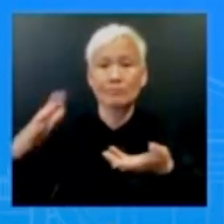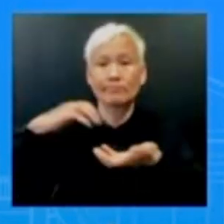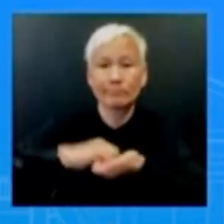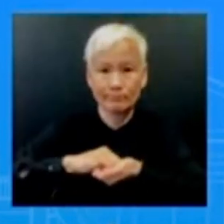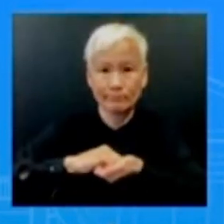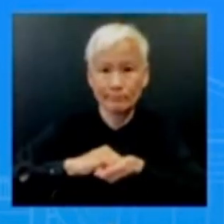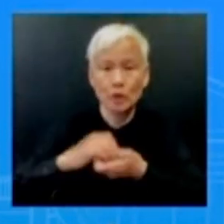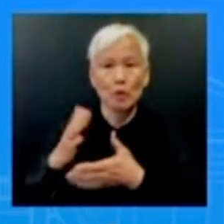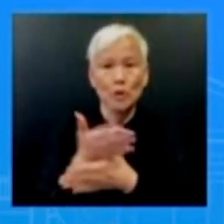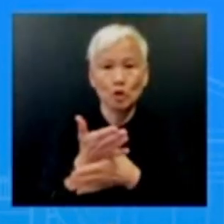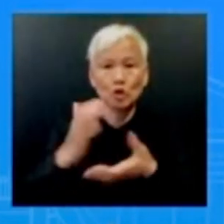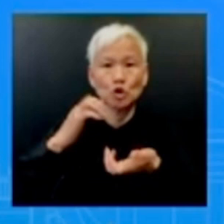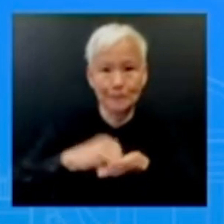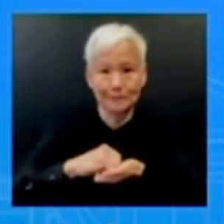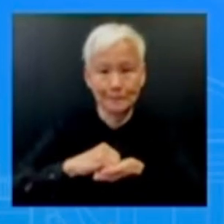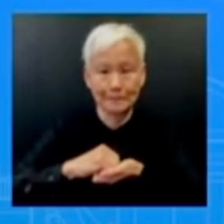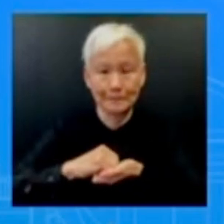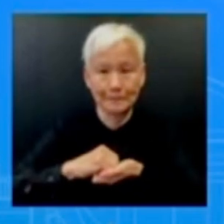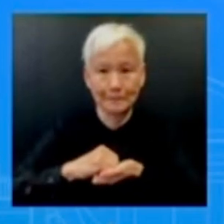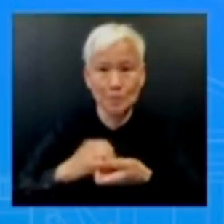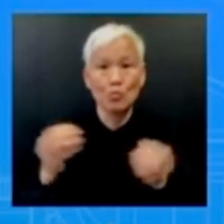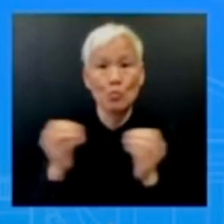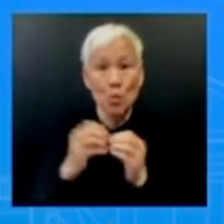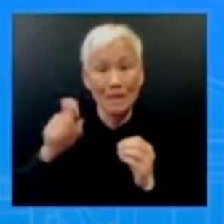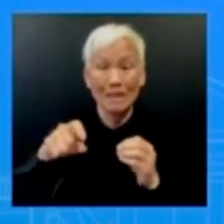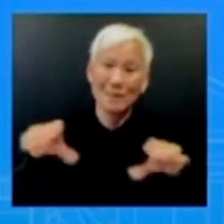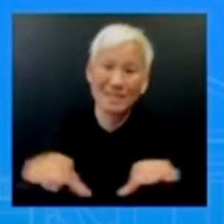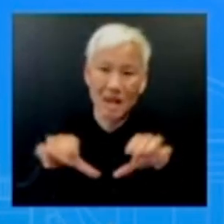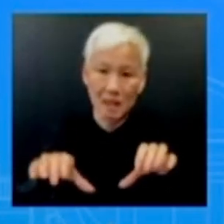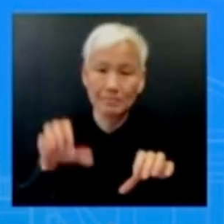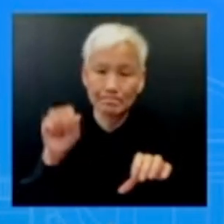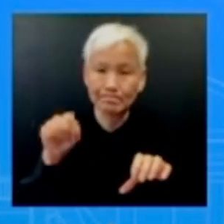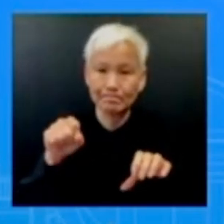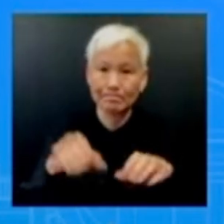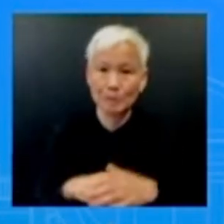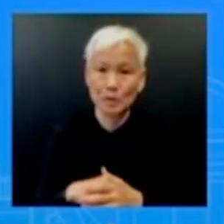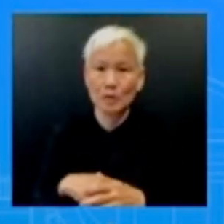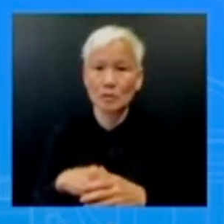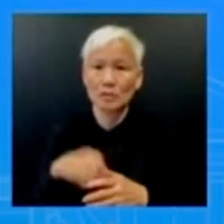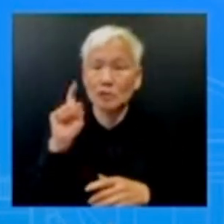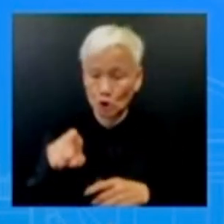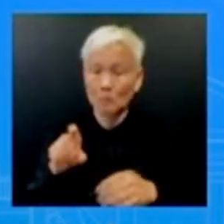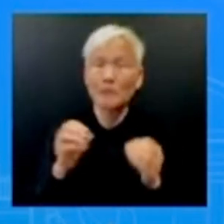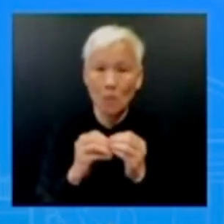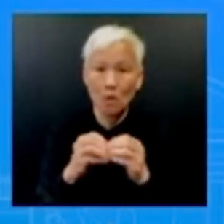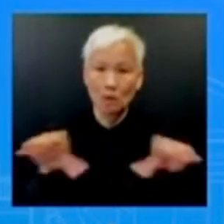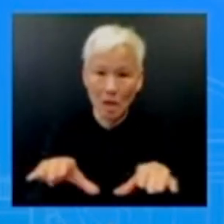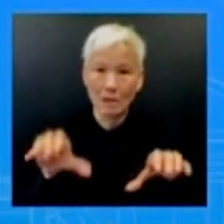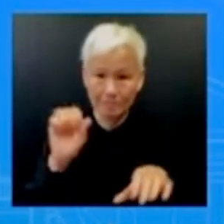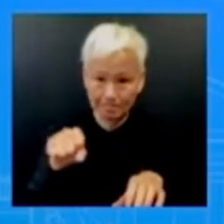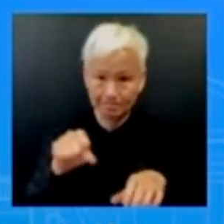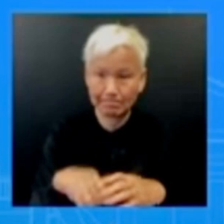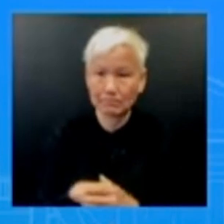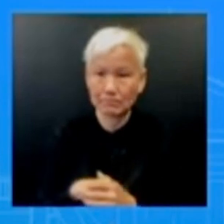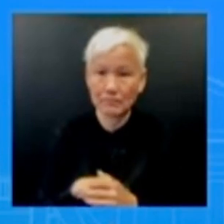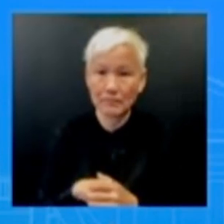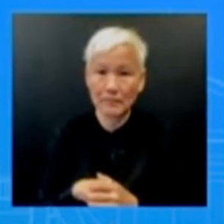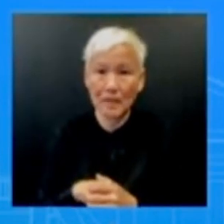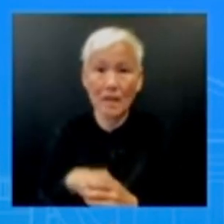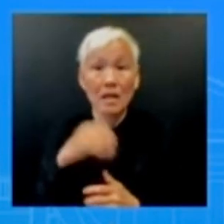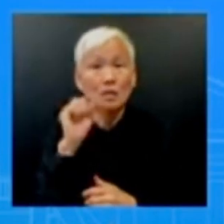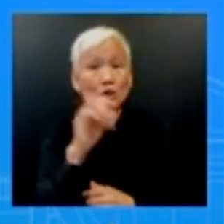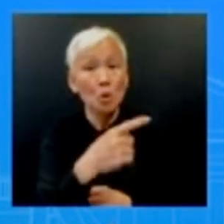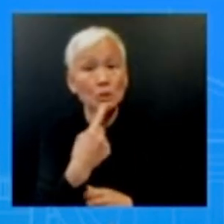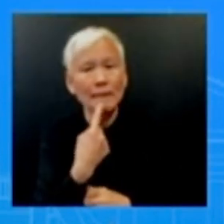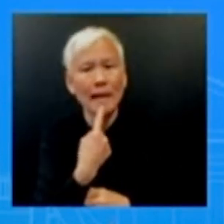course, more should be done and can be done. And just one quick follow-up. Do you guys view this, you said the issue of confidence several times in terms of how